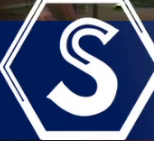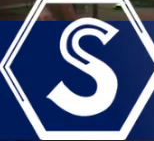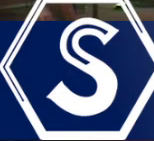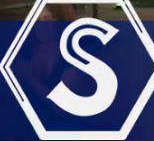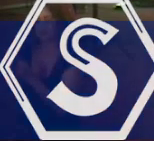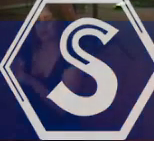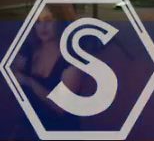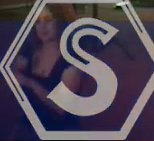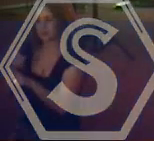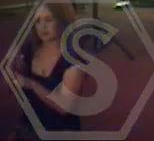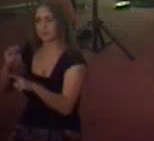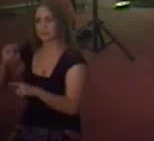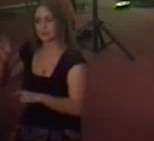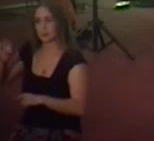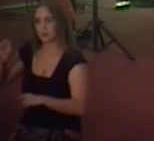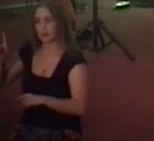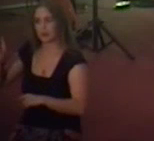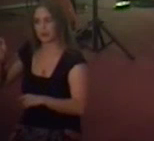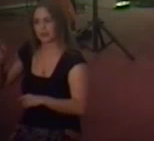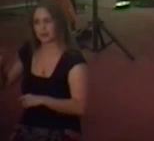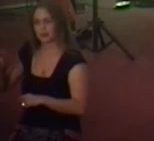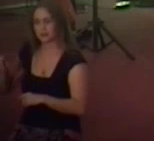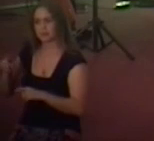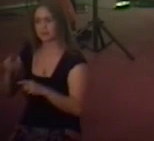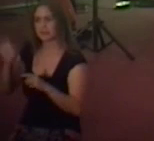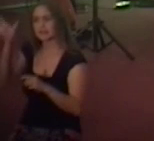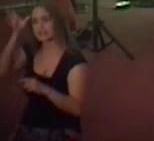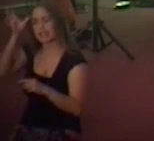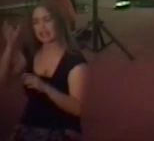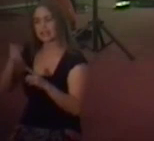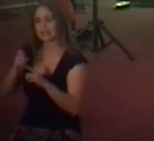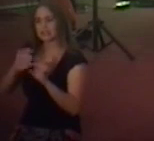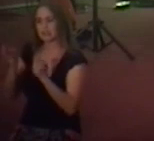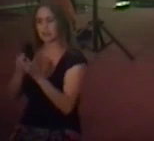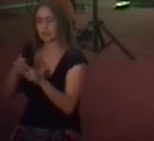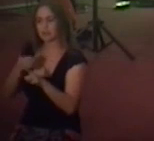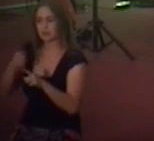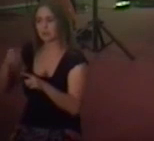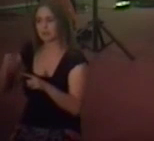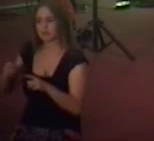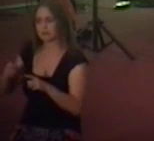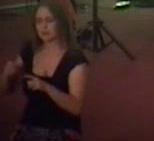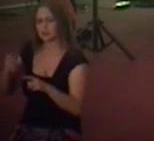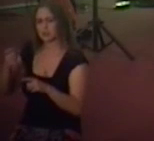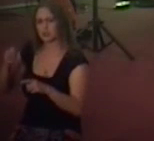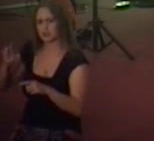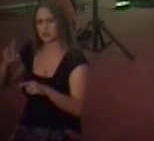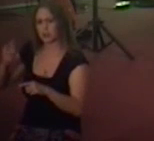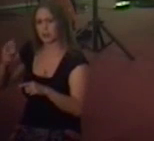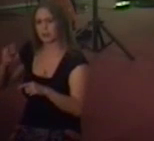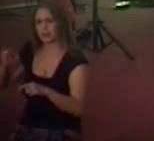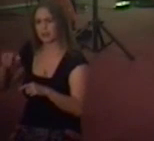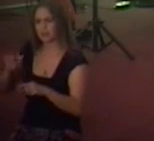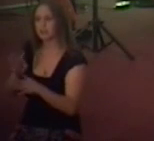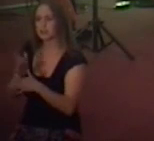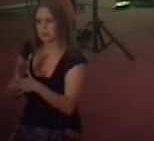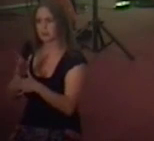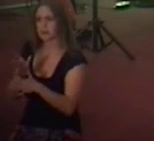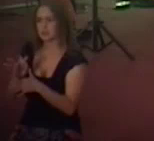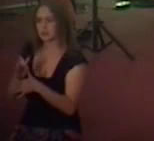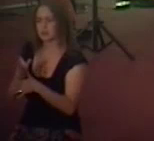came over from Sweden. My dad's family came over from Germany. And they moved into an area in Pennsylvania,